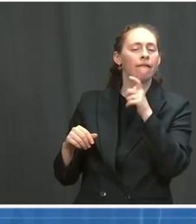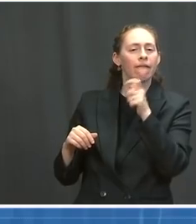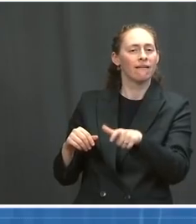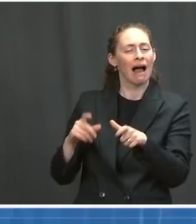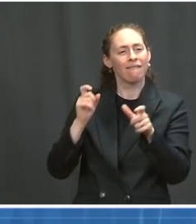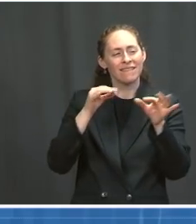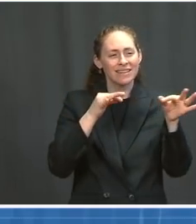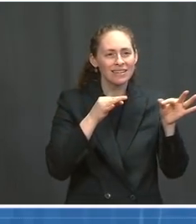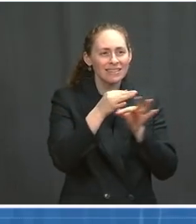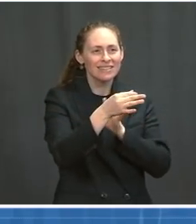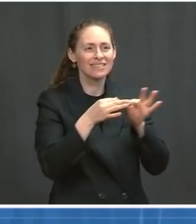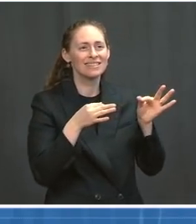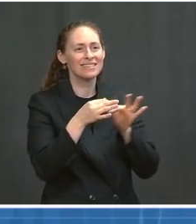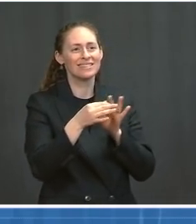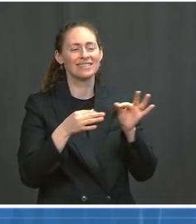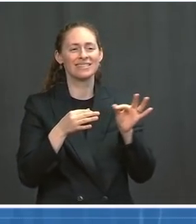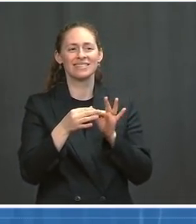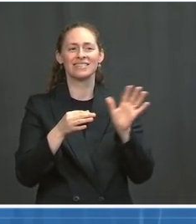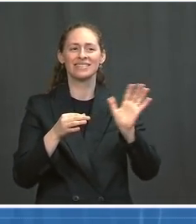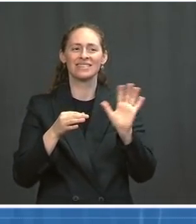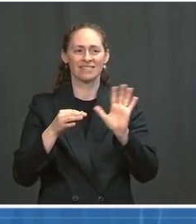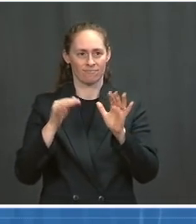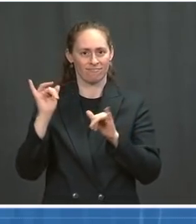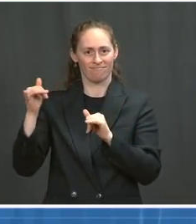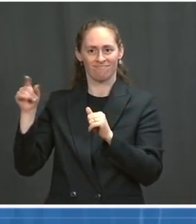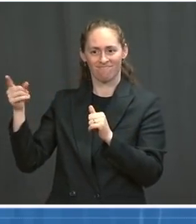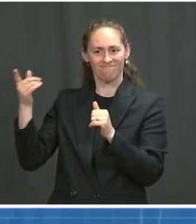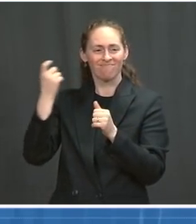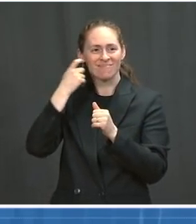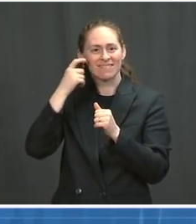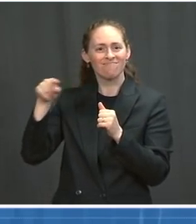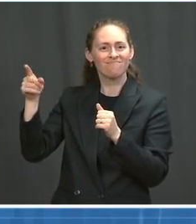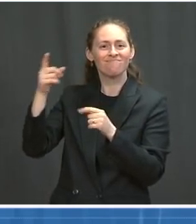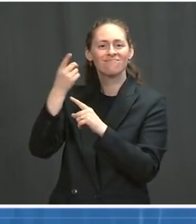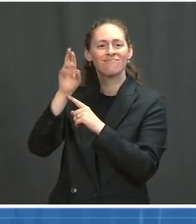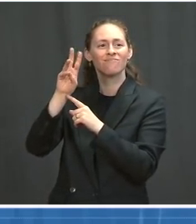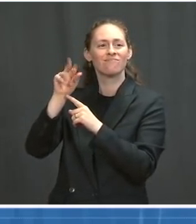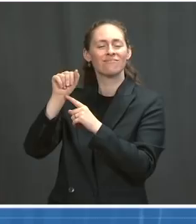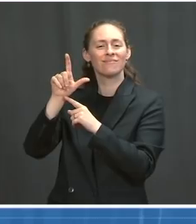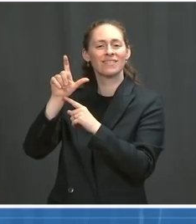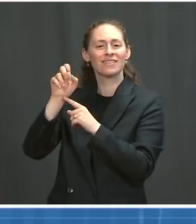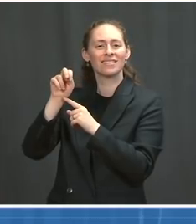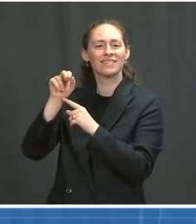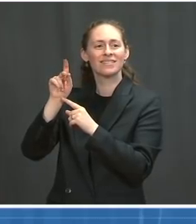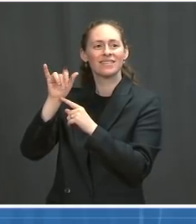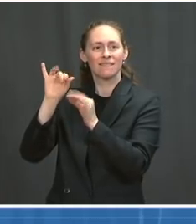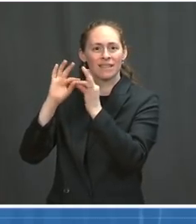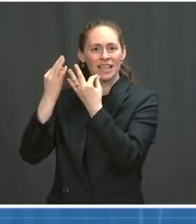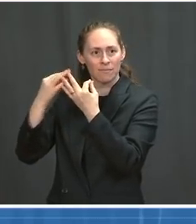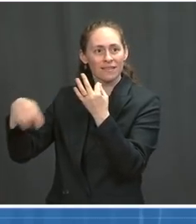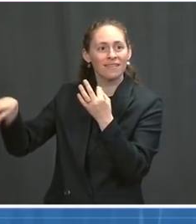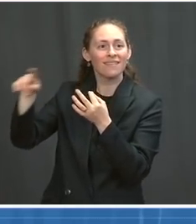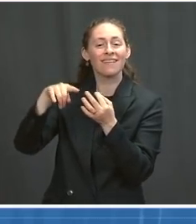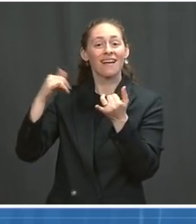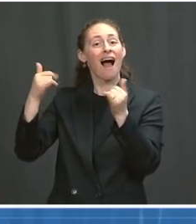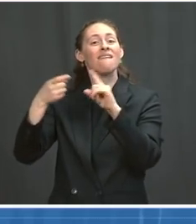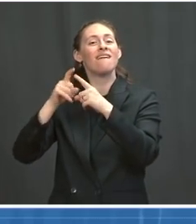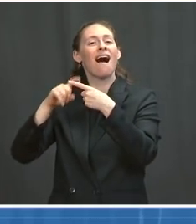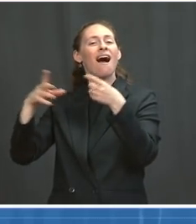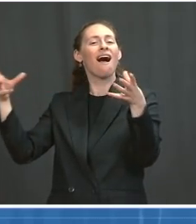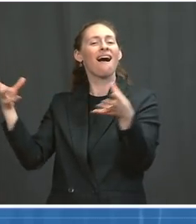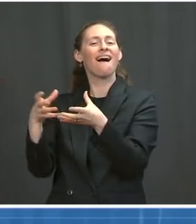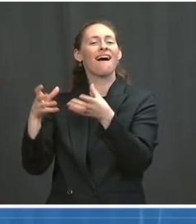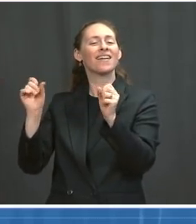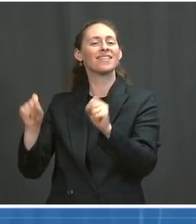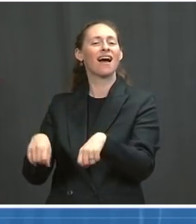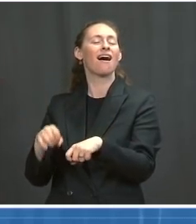to get vaccinated, one of whom, you know, will likely get vaccinated soon. And the point is now they can do things with their friends that they otherwise weren't able